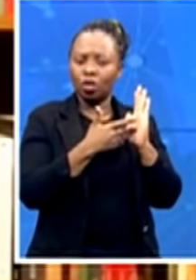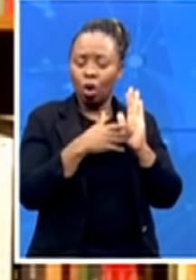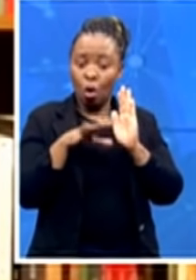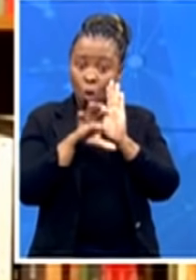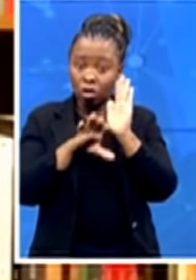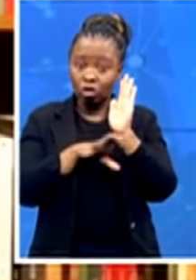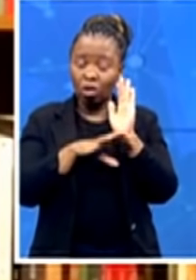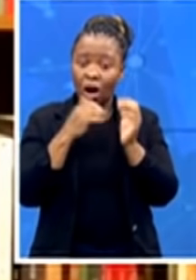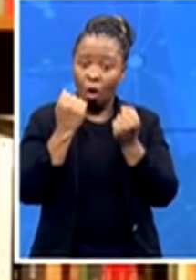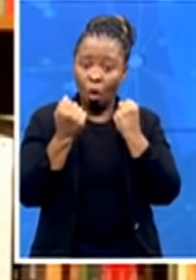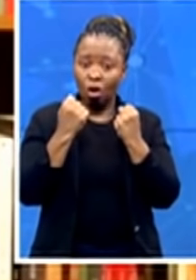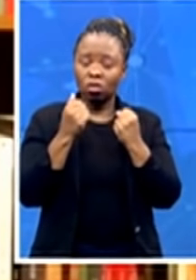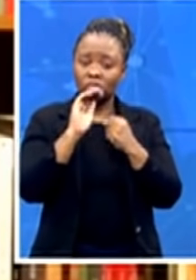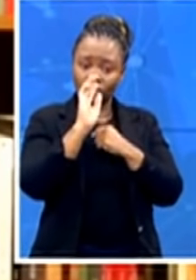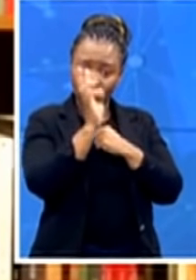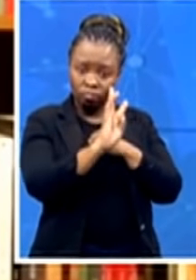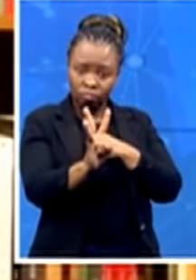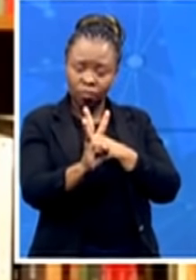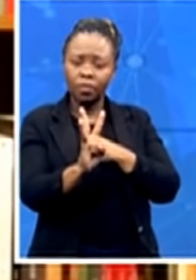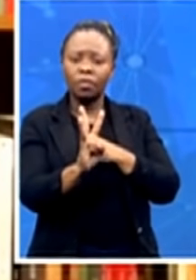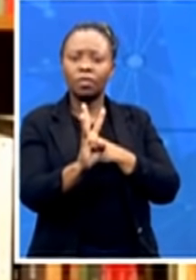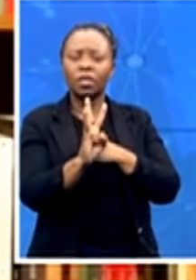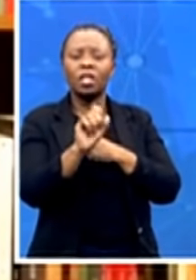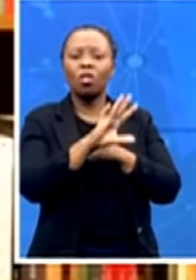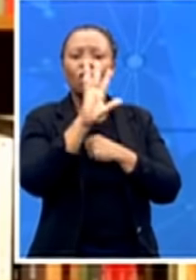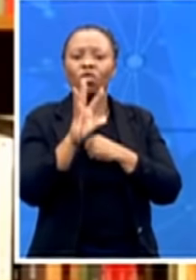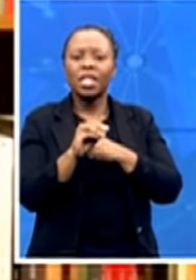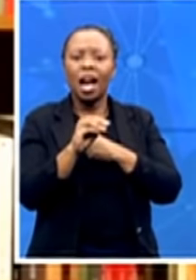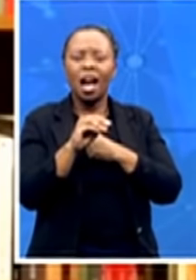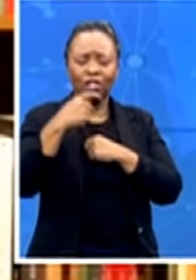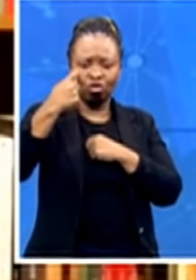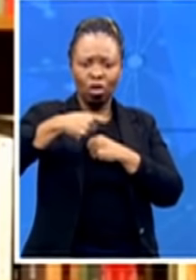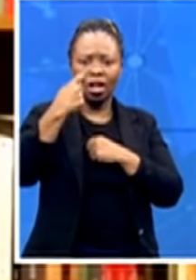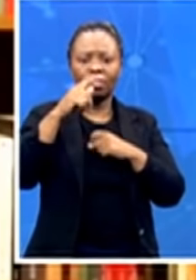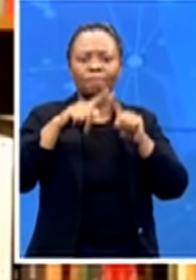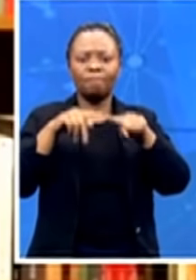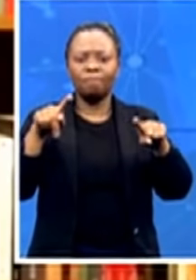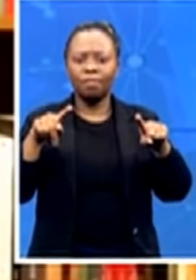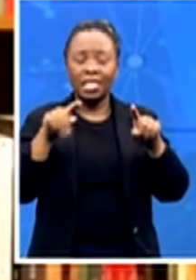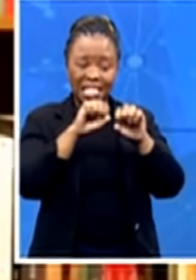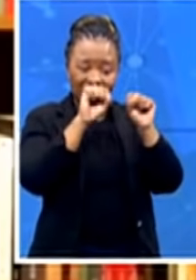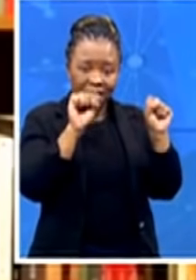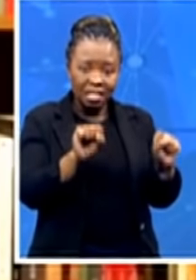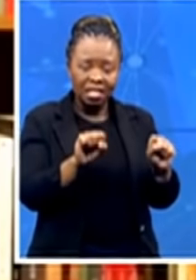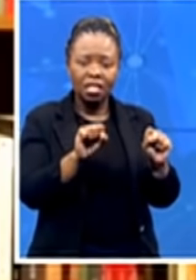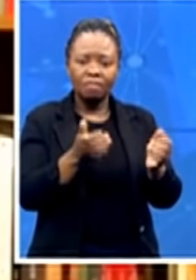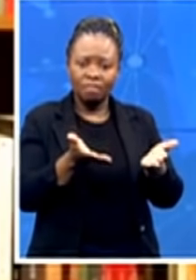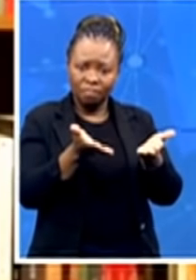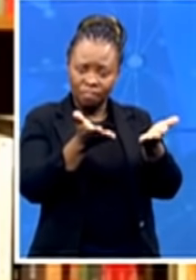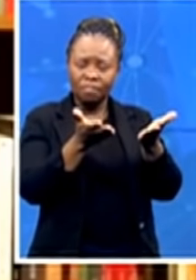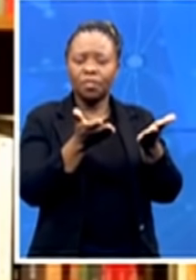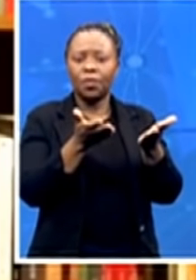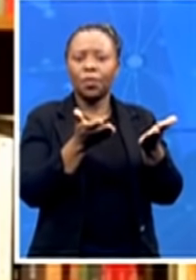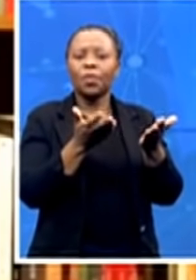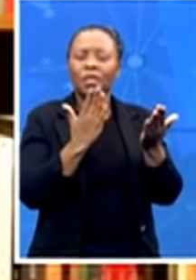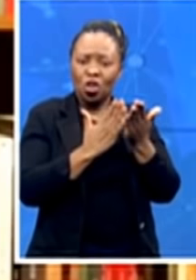judgment that political parties, given the nature of the political system and given their internal dynamics, do have the right to remove